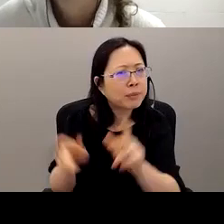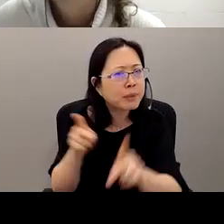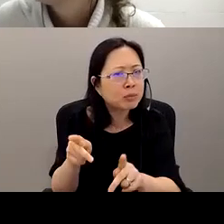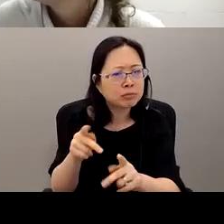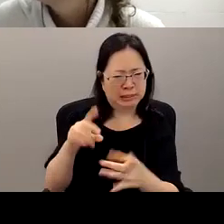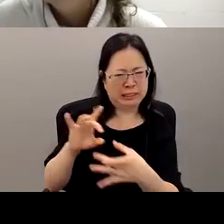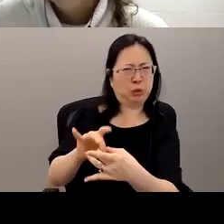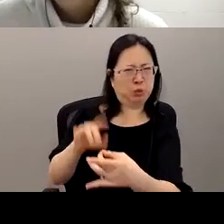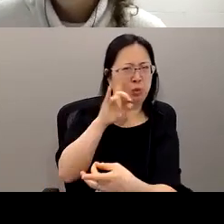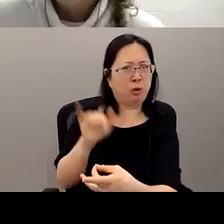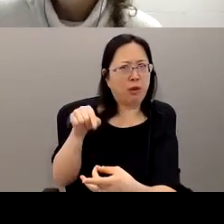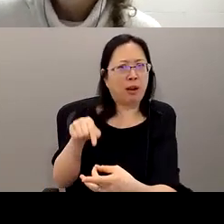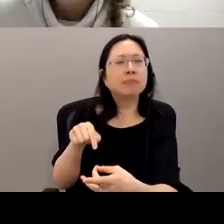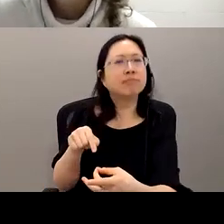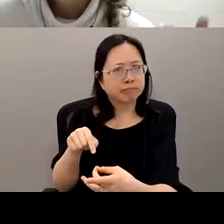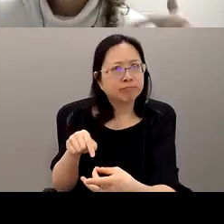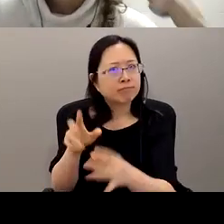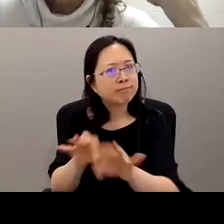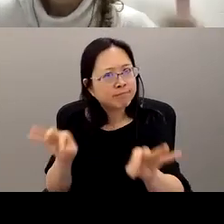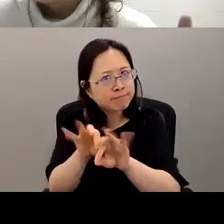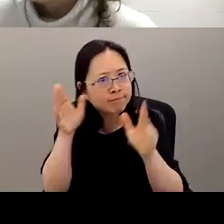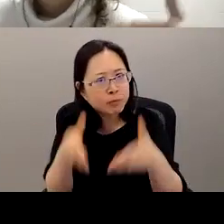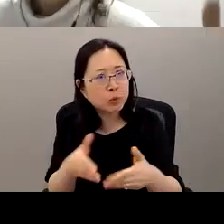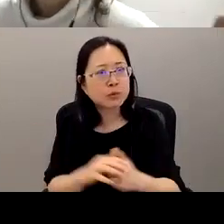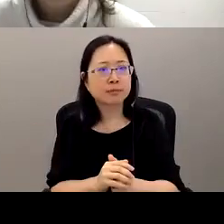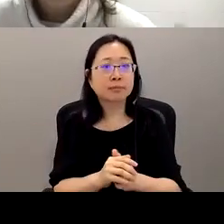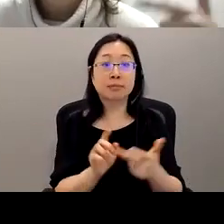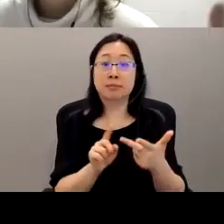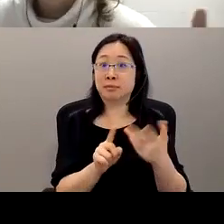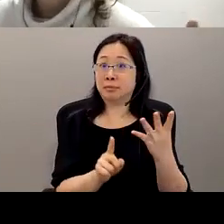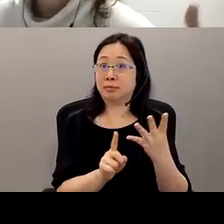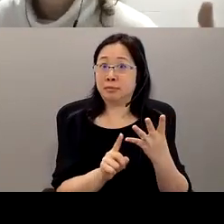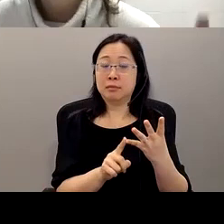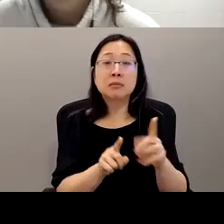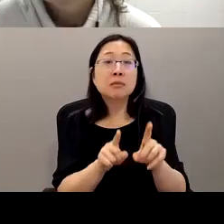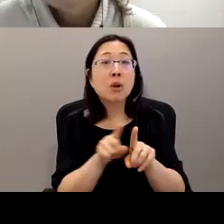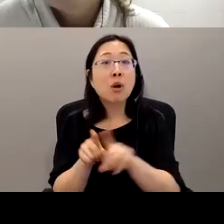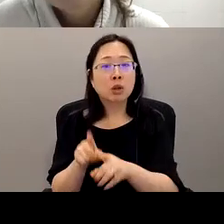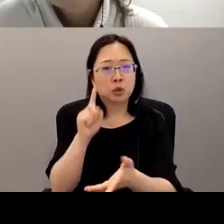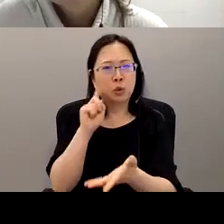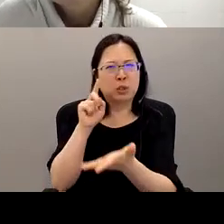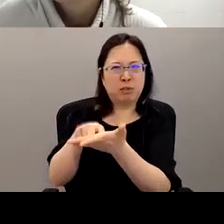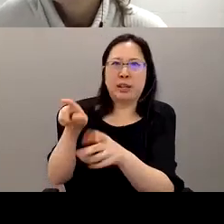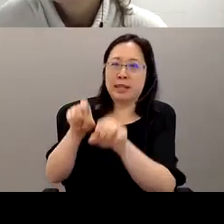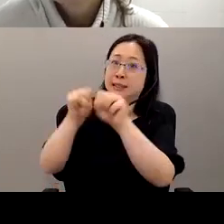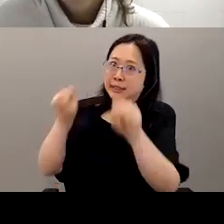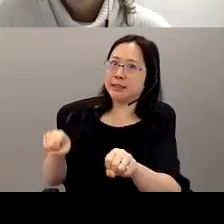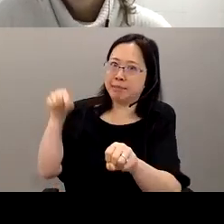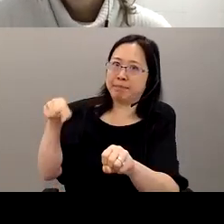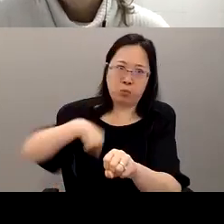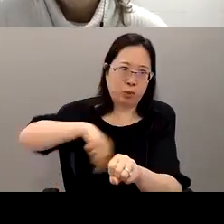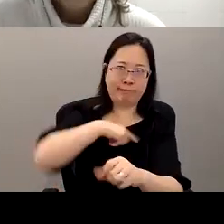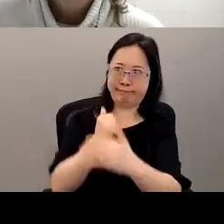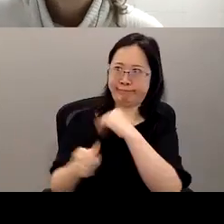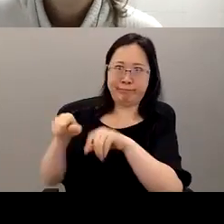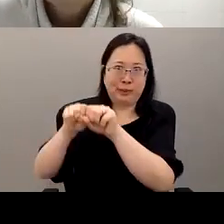connections? But we also want to transform and acknowledge the situation and the systems in which we exist.